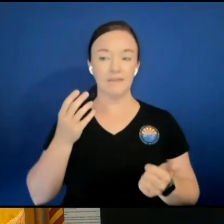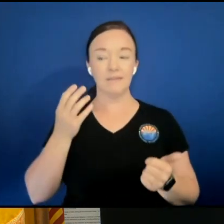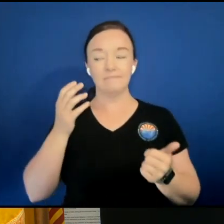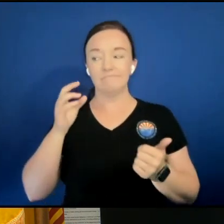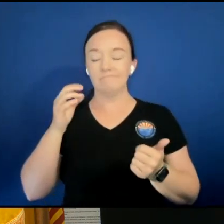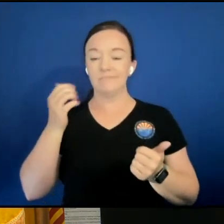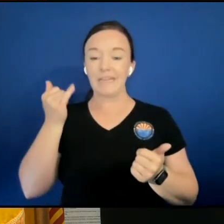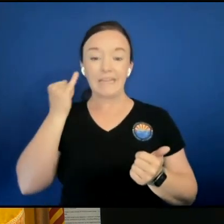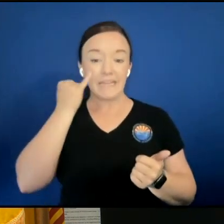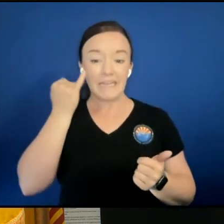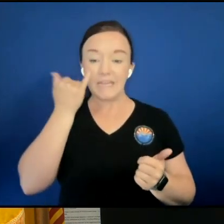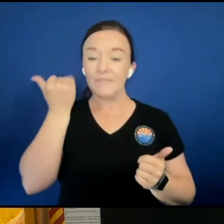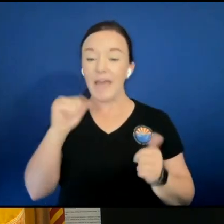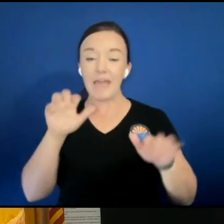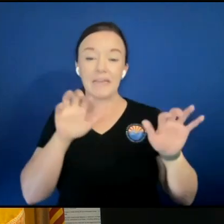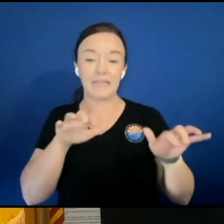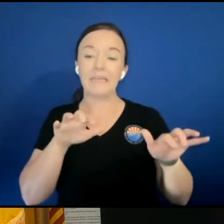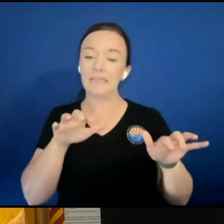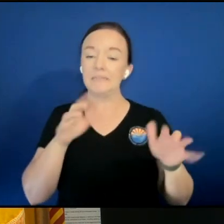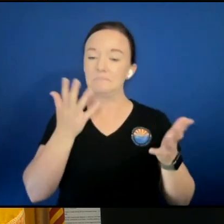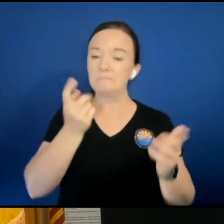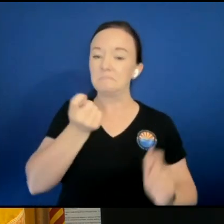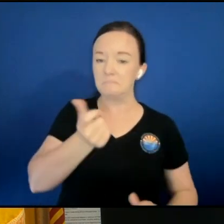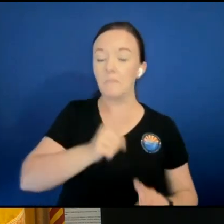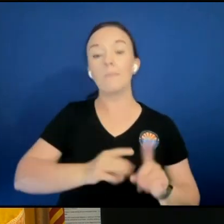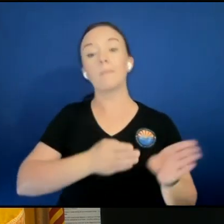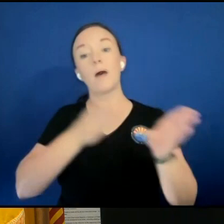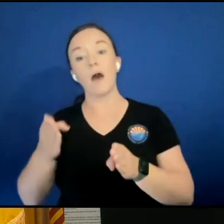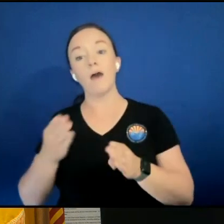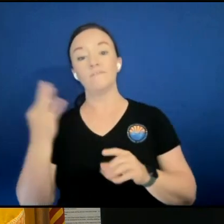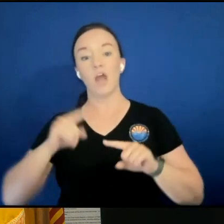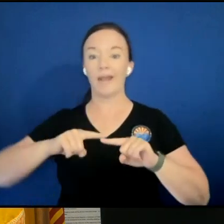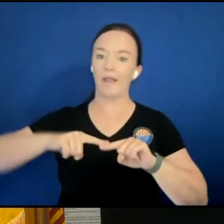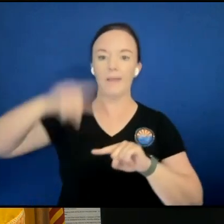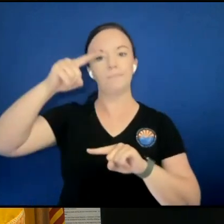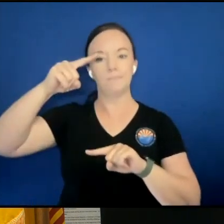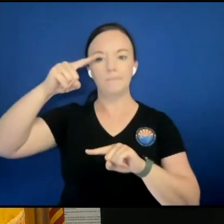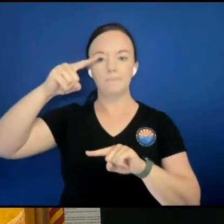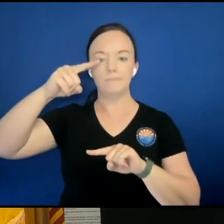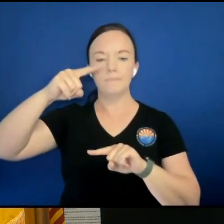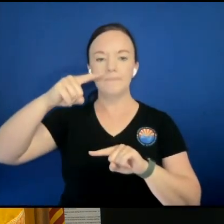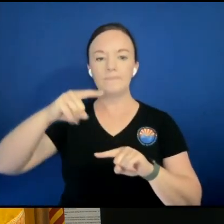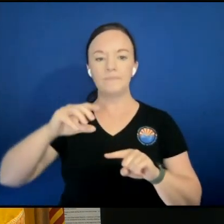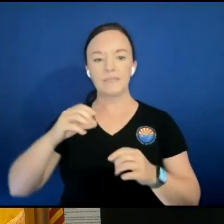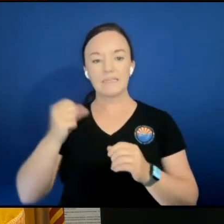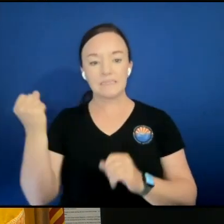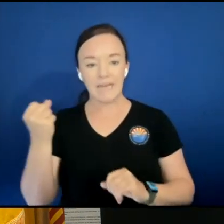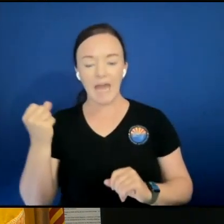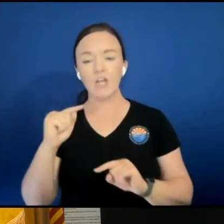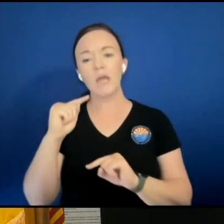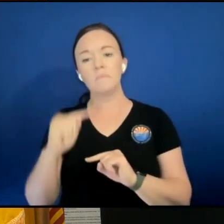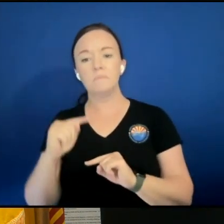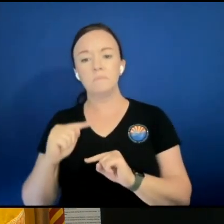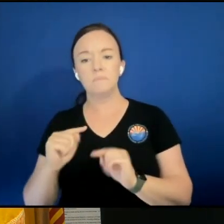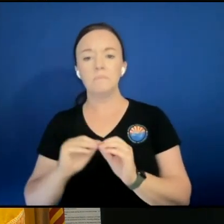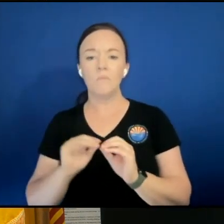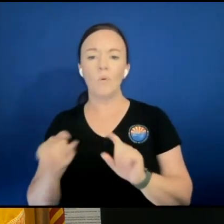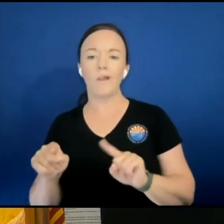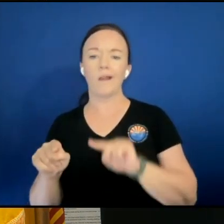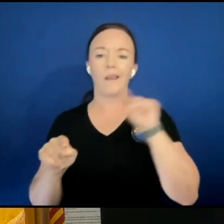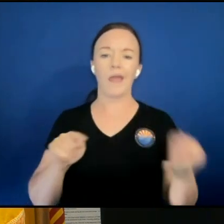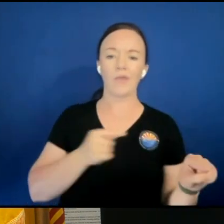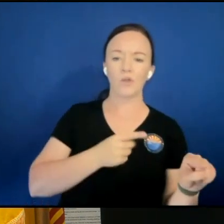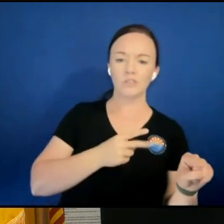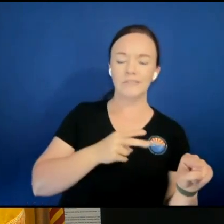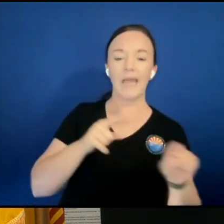storm to pop over. But Friday, we jump those numbers way up. Saturday, kind of looking more like Thursday. And then